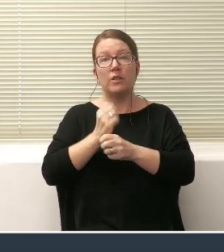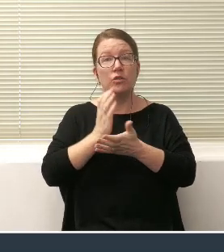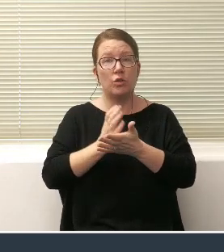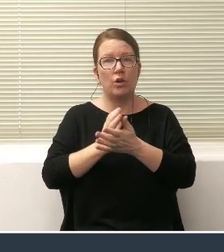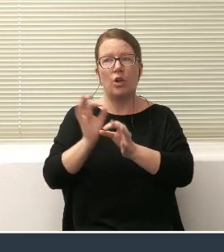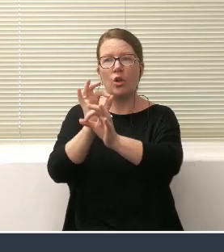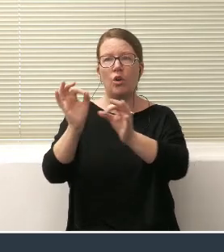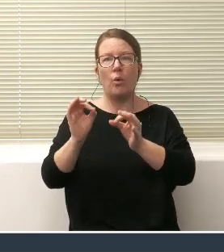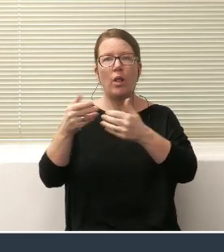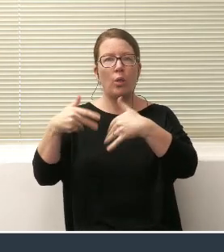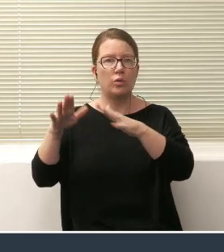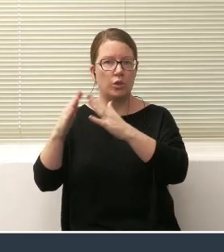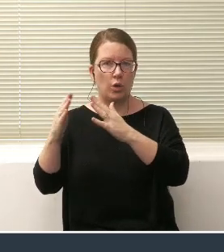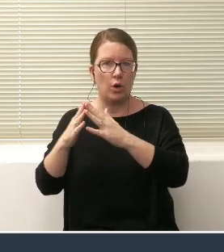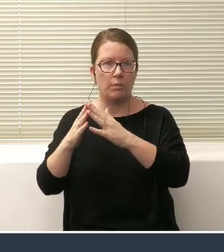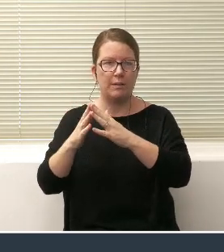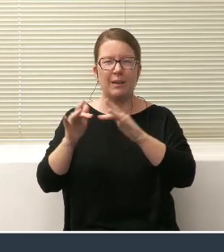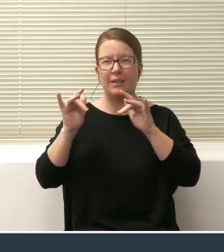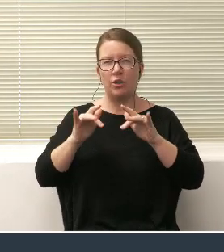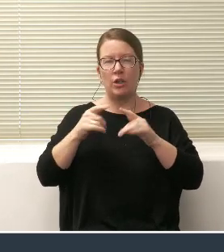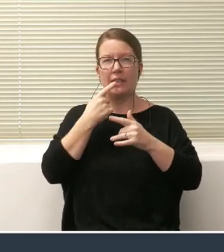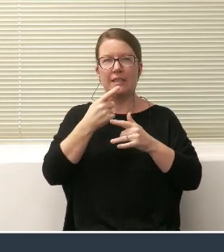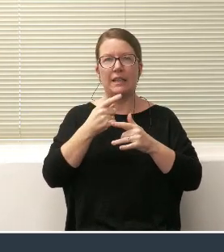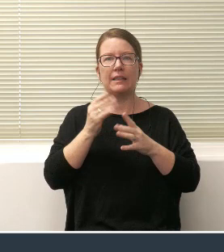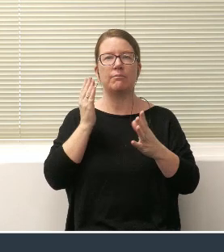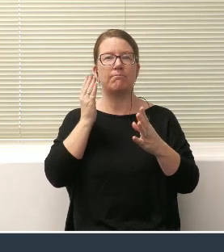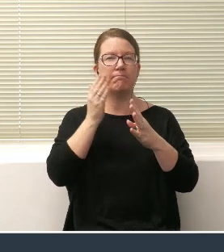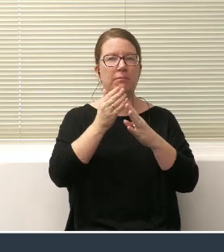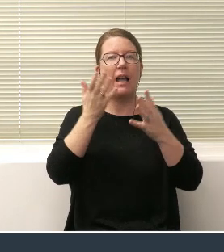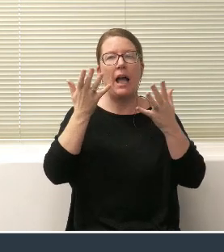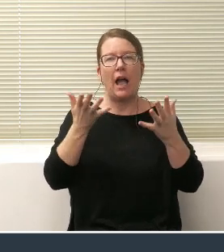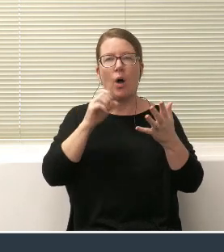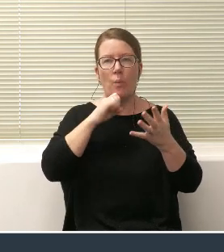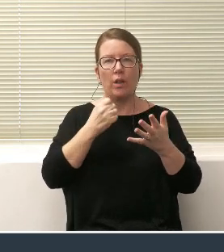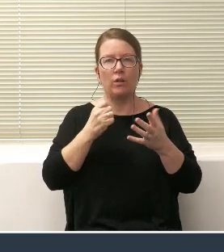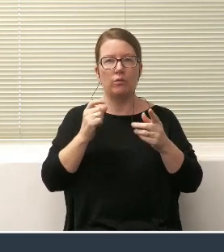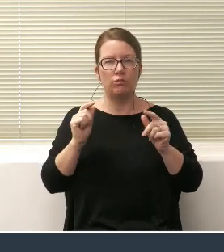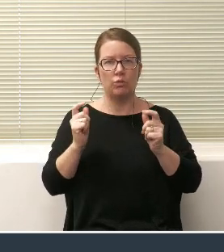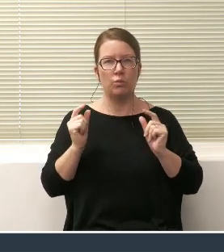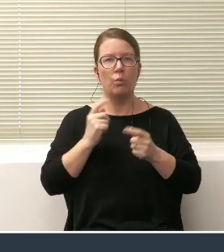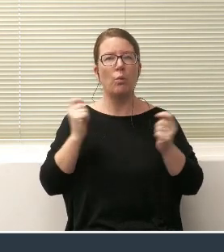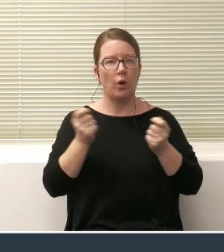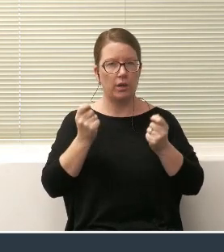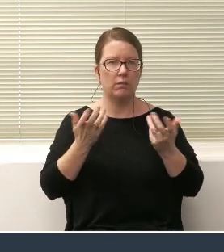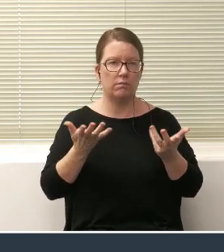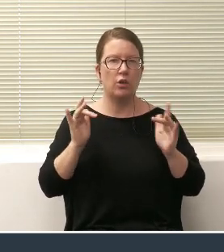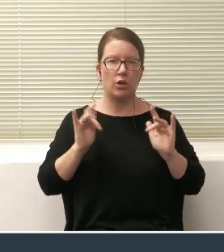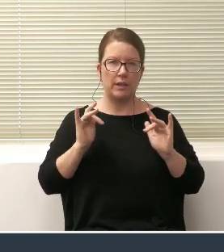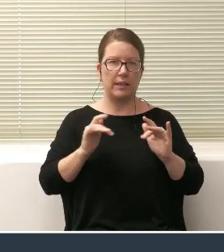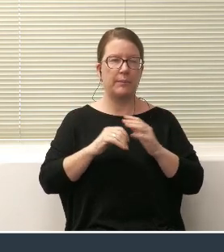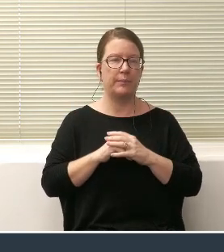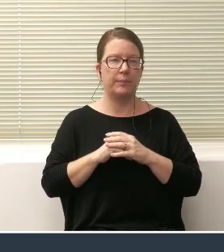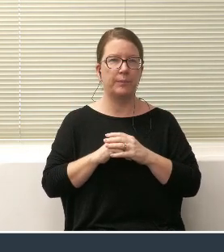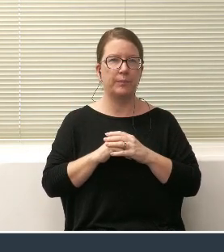been any more prescriptive on how we would divest those villages. Thank you. Deputy